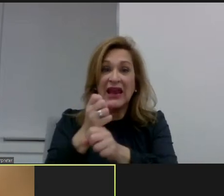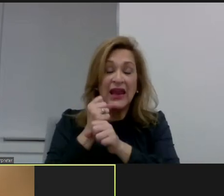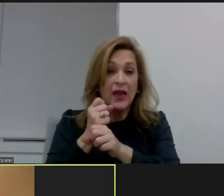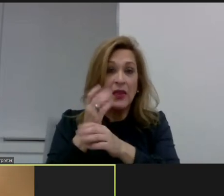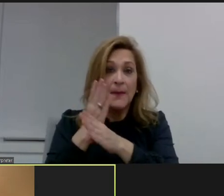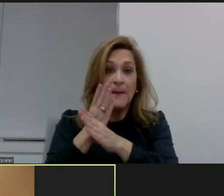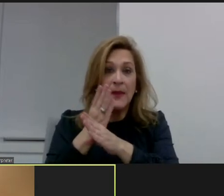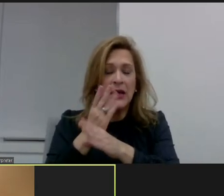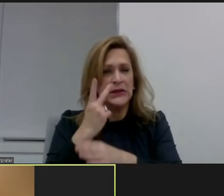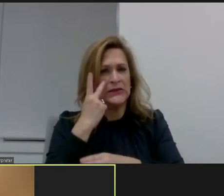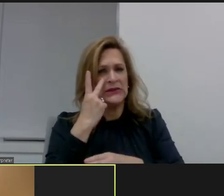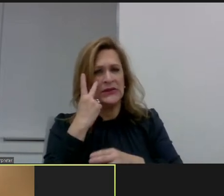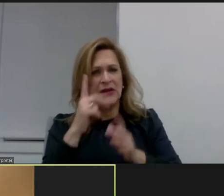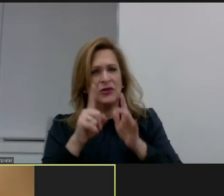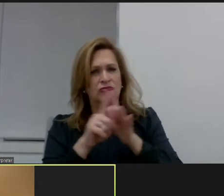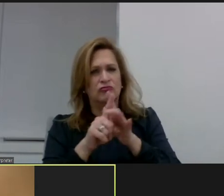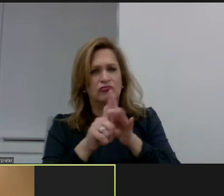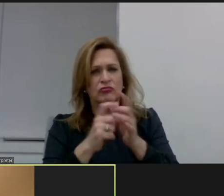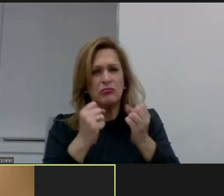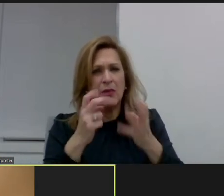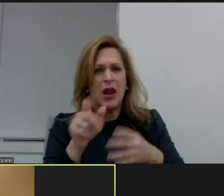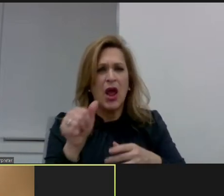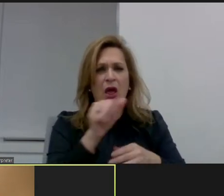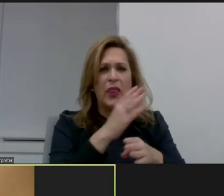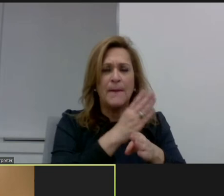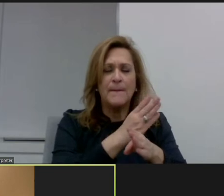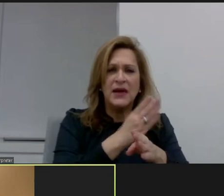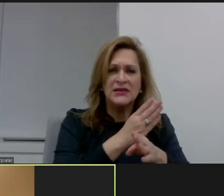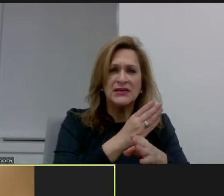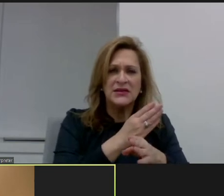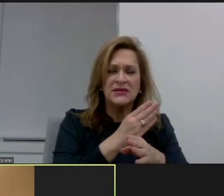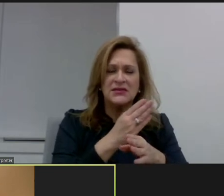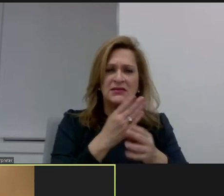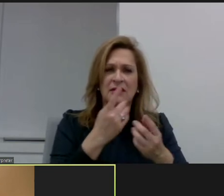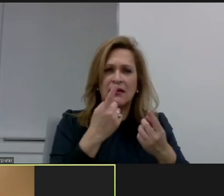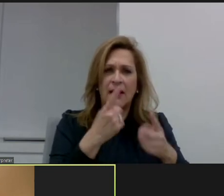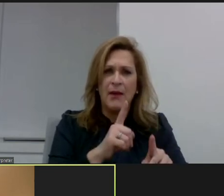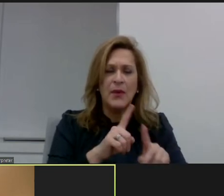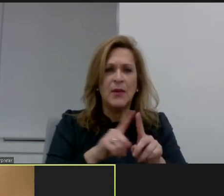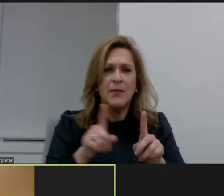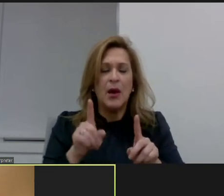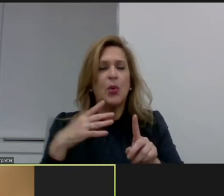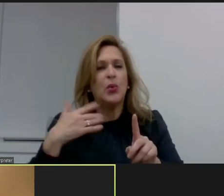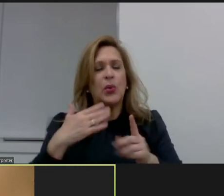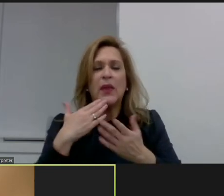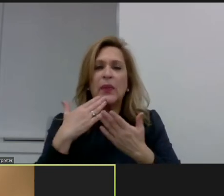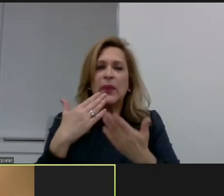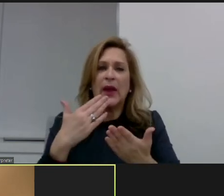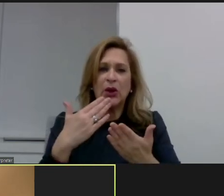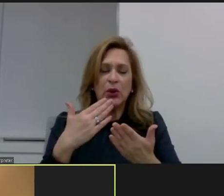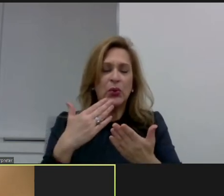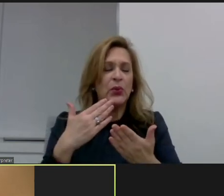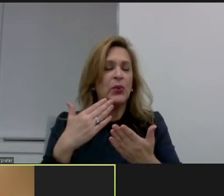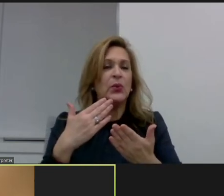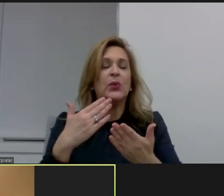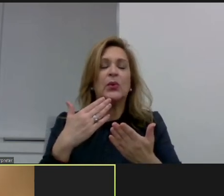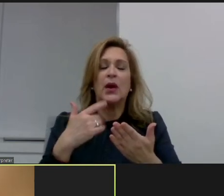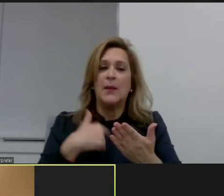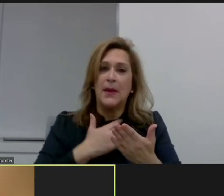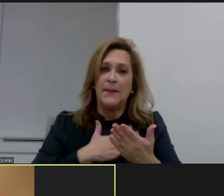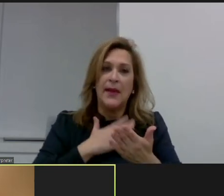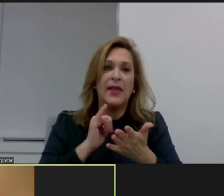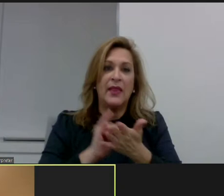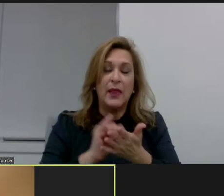other buses coming and going. So I must say thank you. Really, really appreciate it. And I believe that my email was seen and somebody